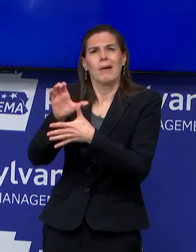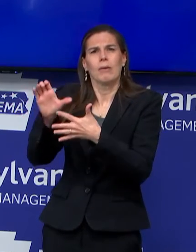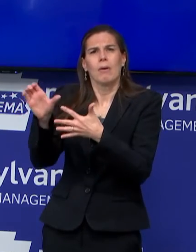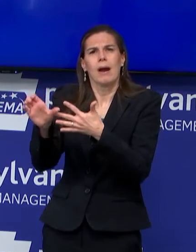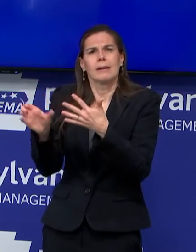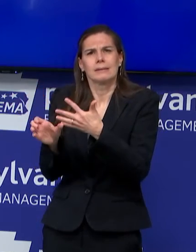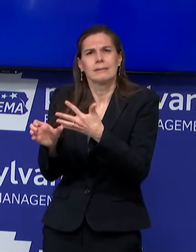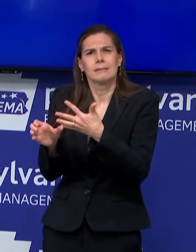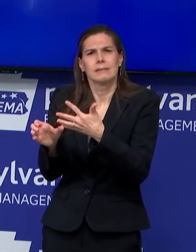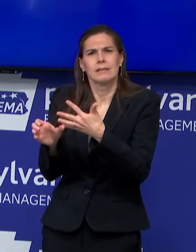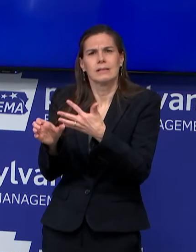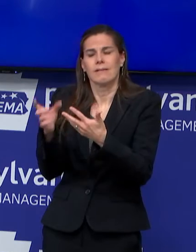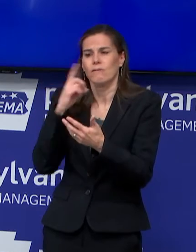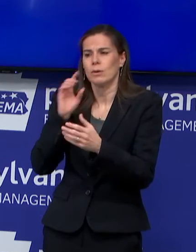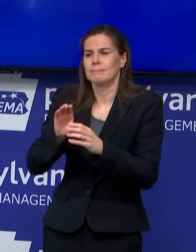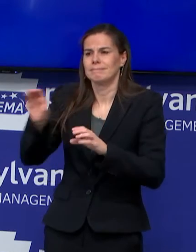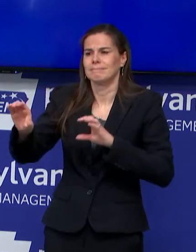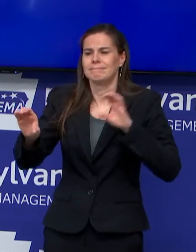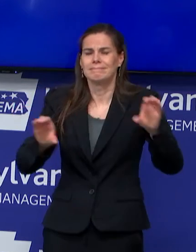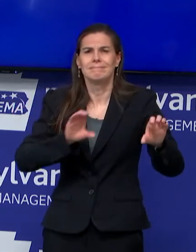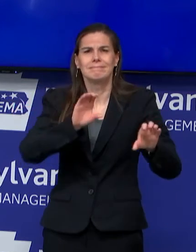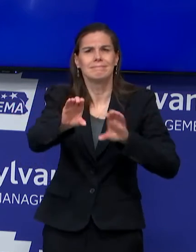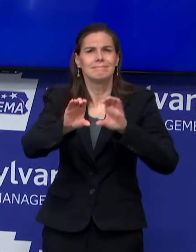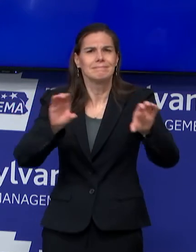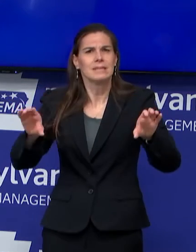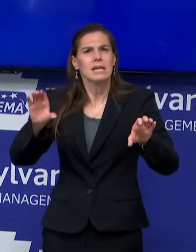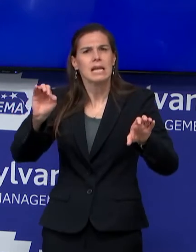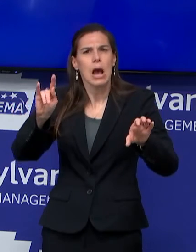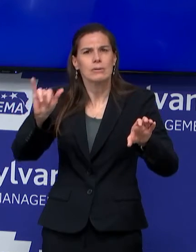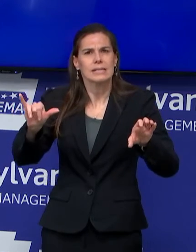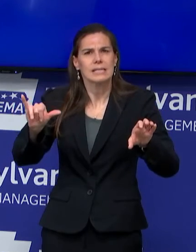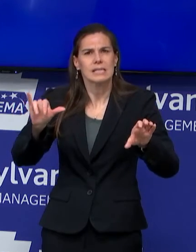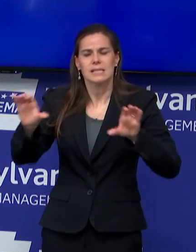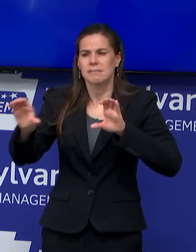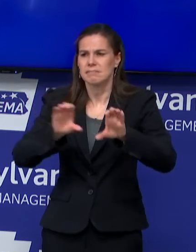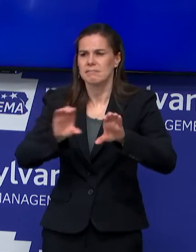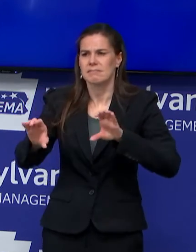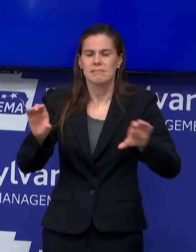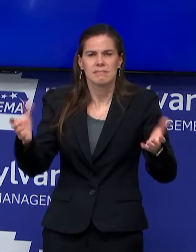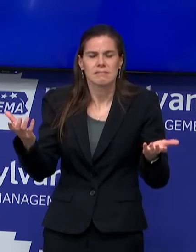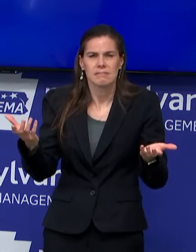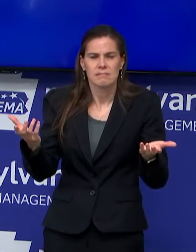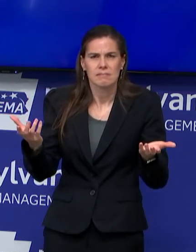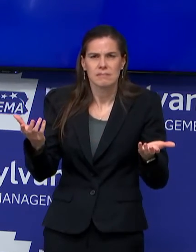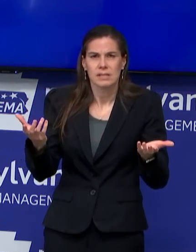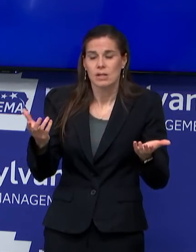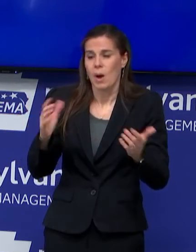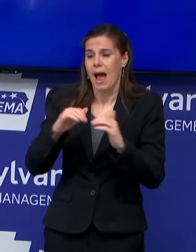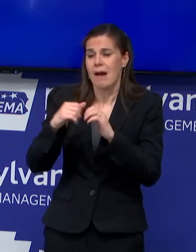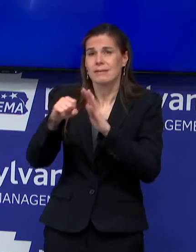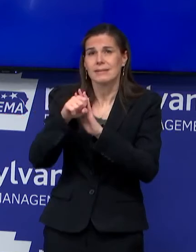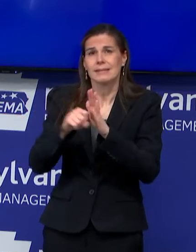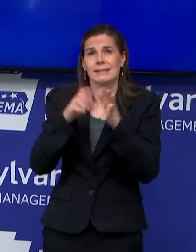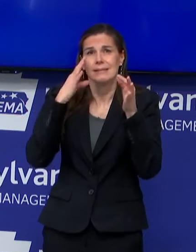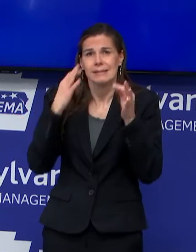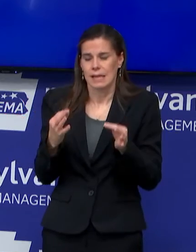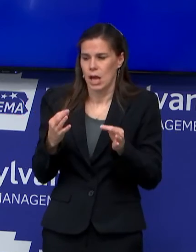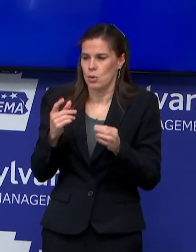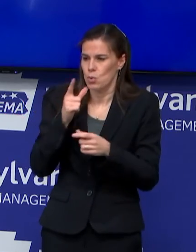to individual counties? What are some of the metrics, any specific metrics you can give me when deciding how to distribute them to the counties?